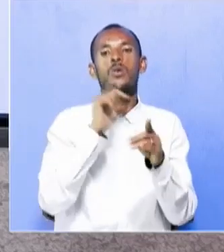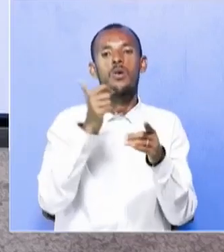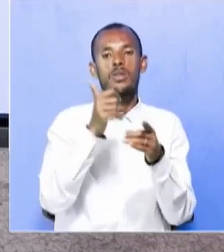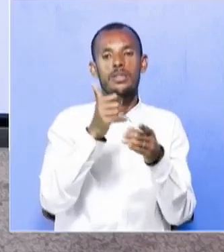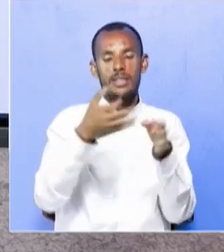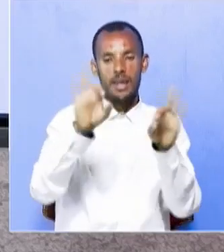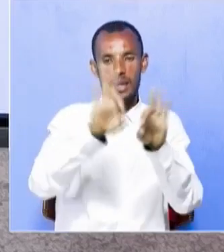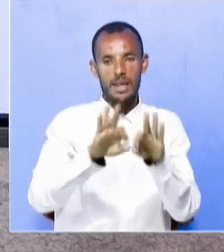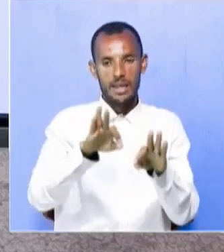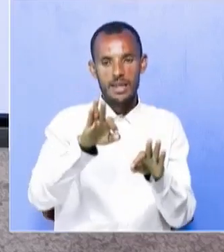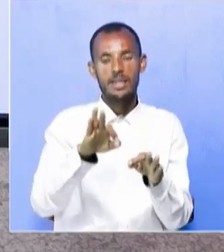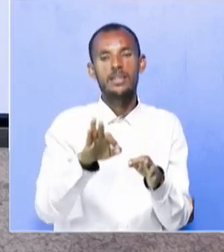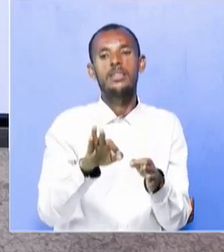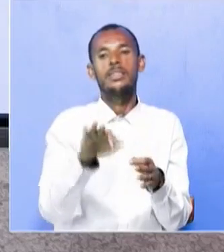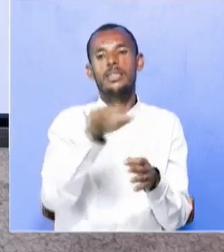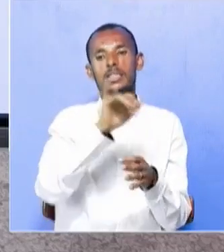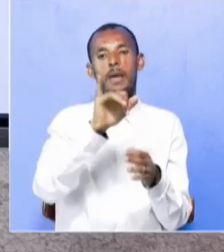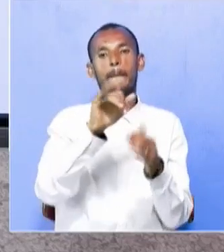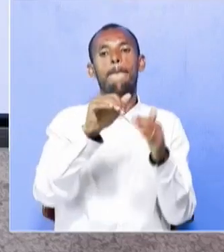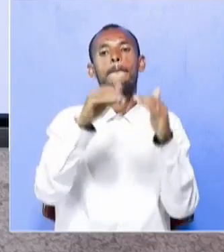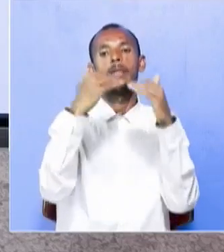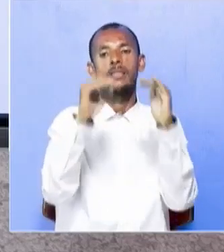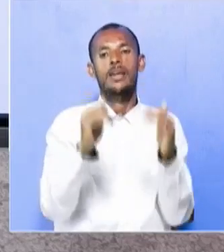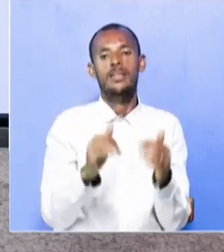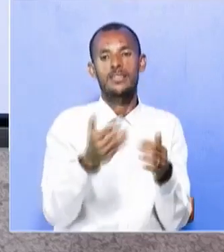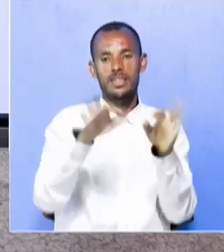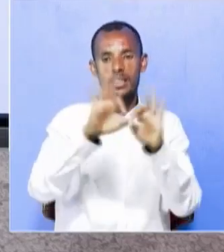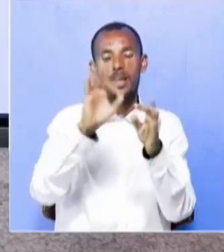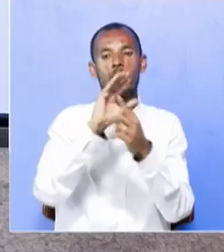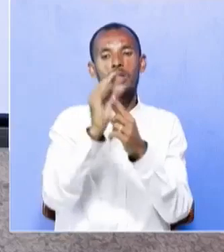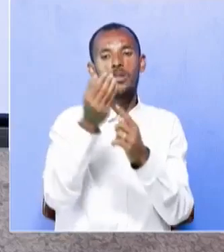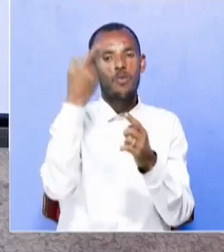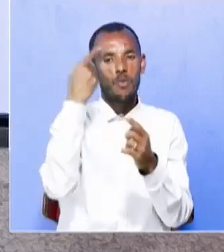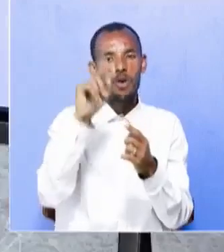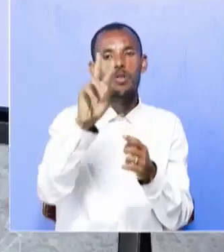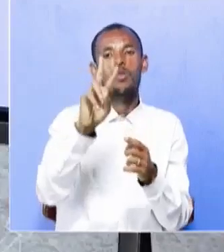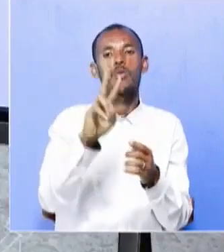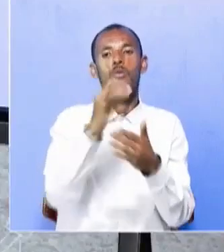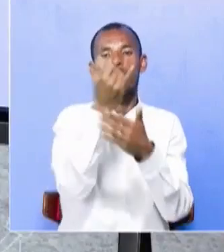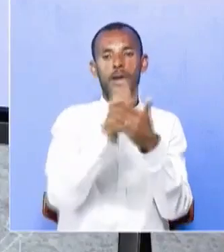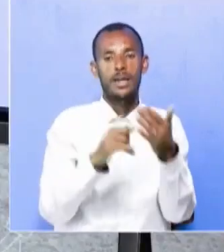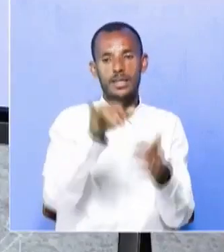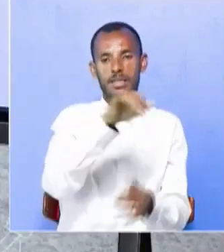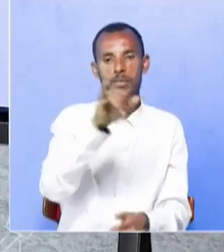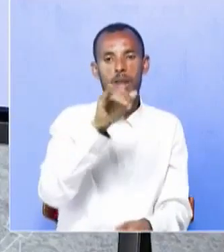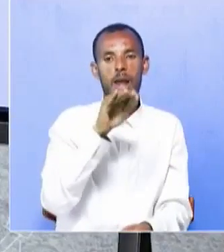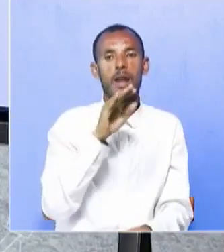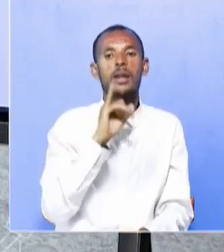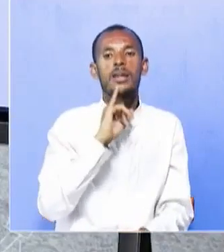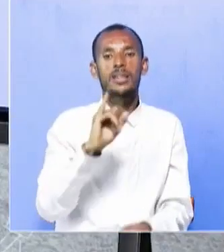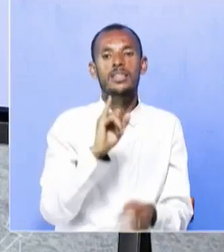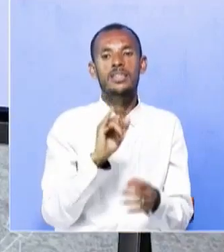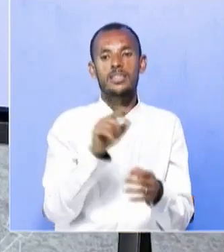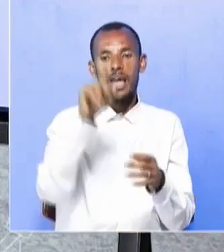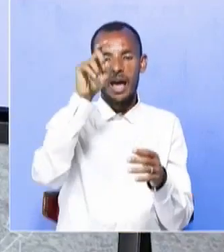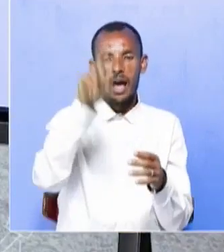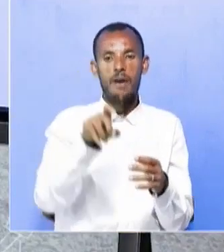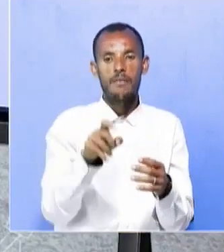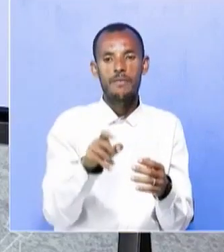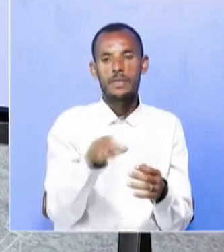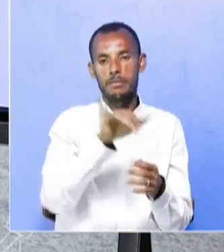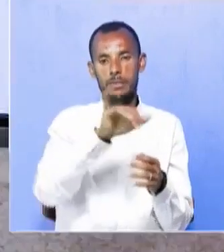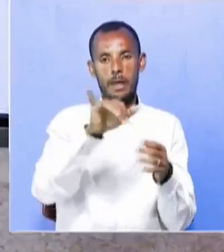the same size, okay? So the necessary condition for two figures to be similar is they need to have the same